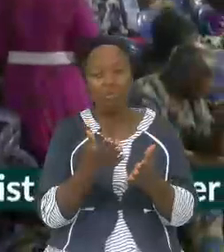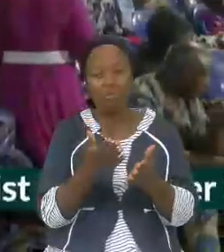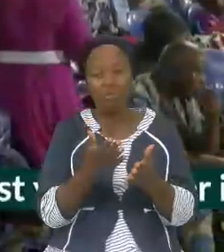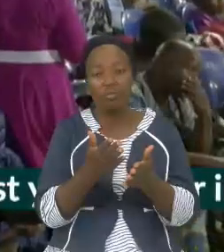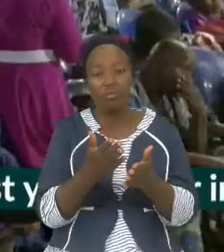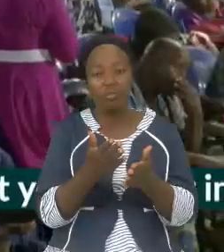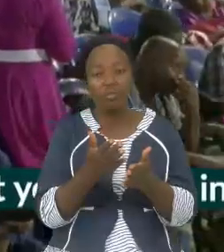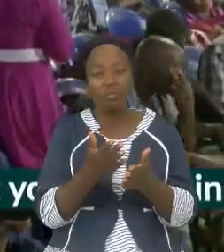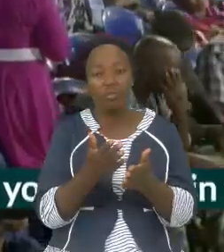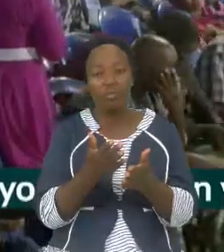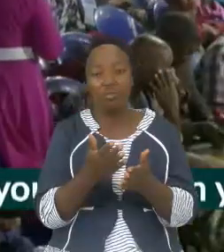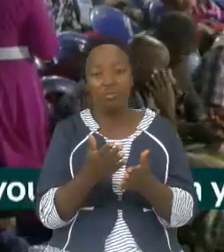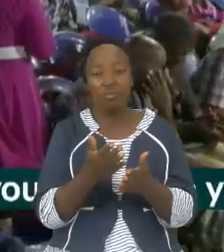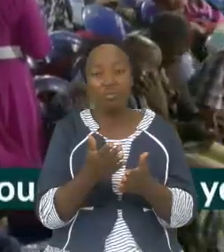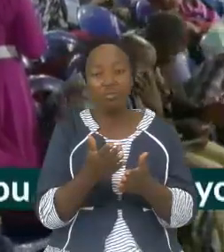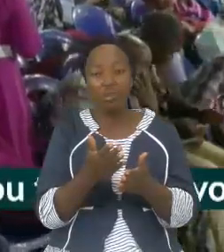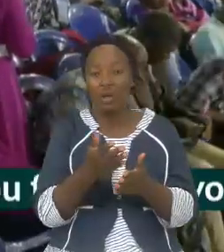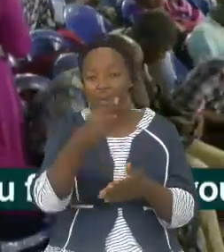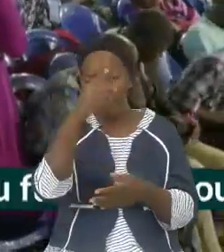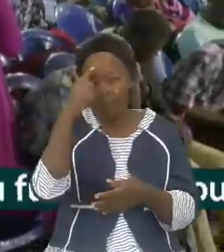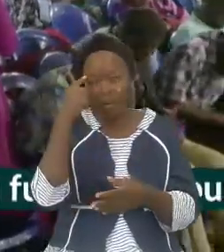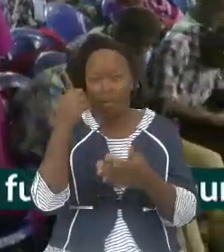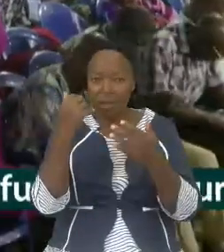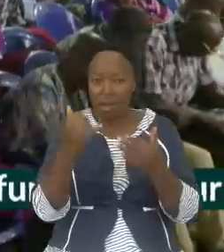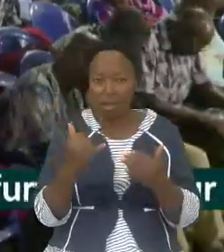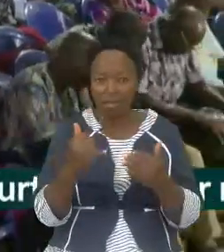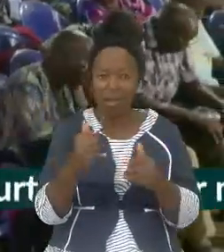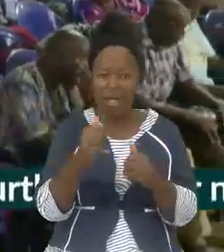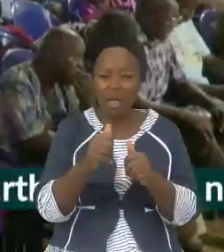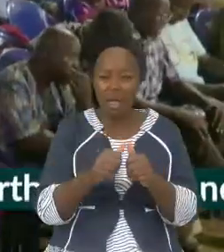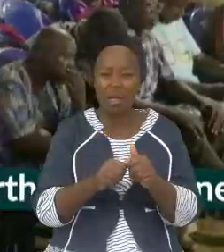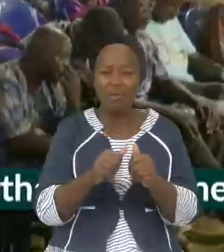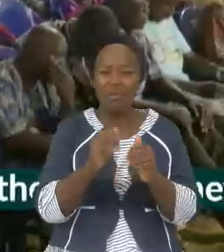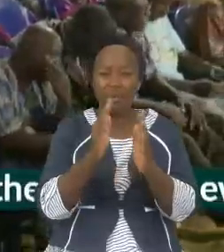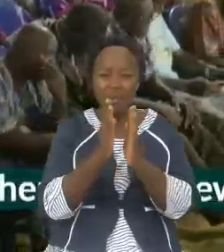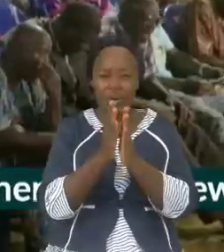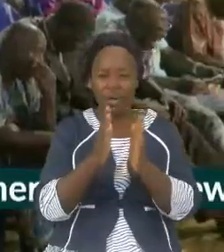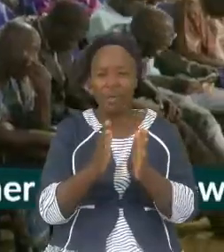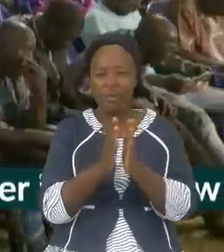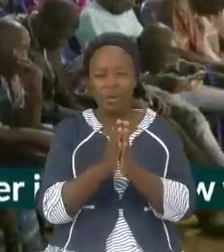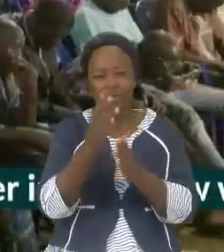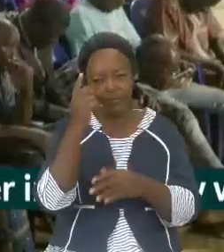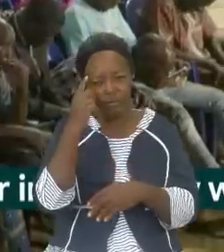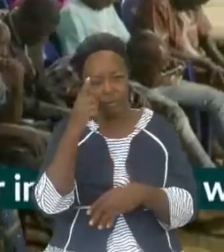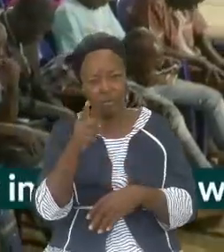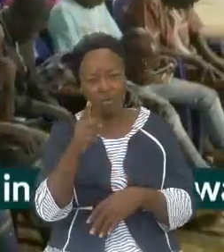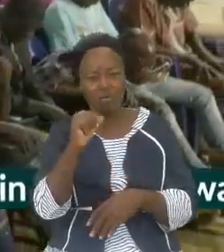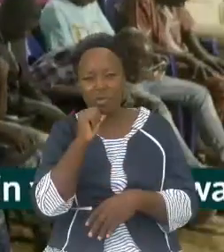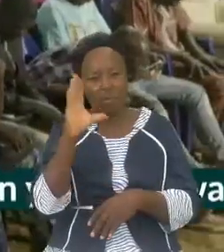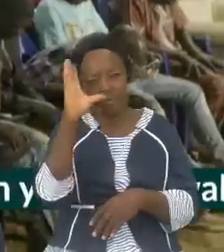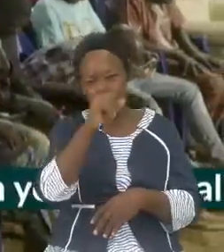because now every prayer prayed for you will not miss your